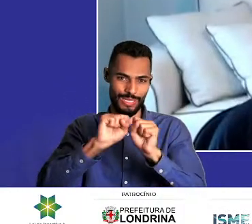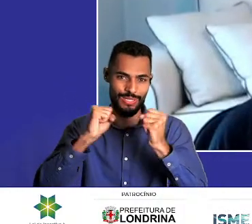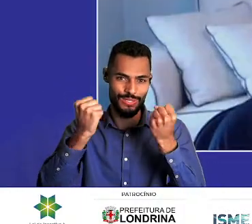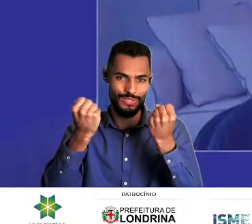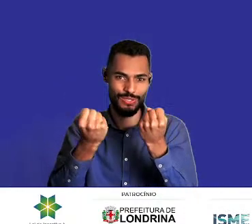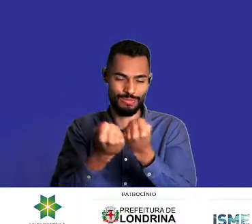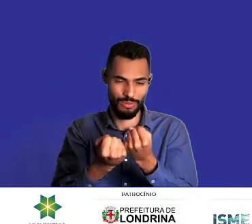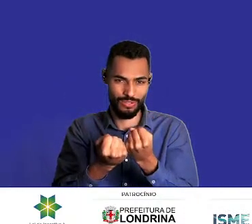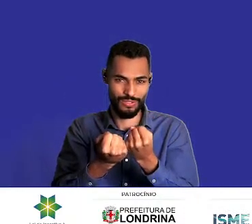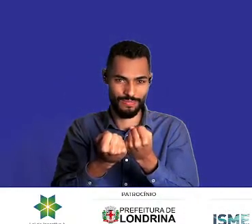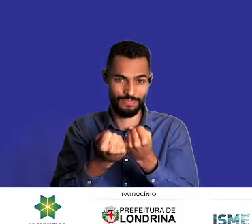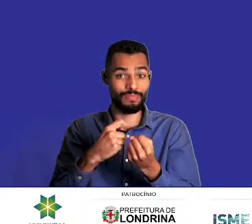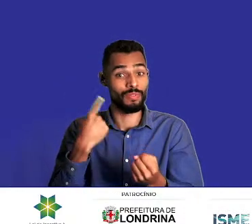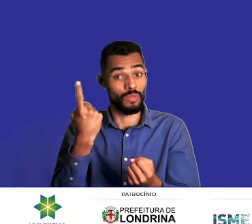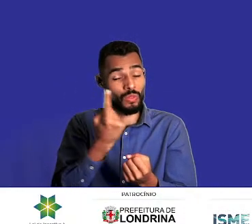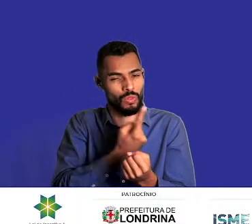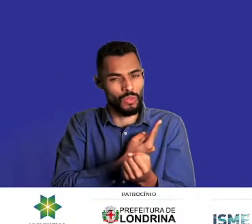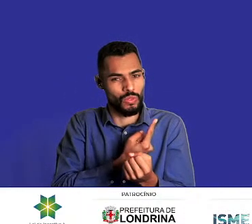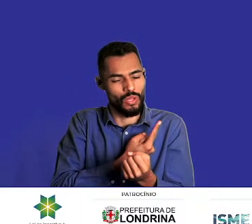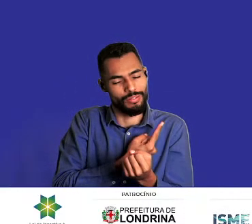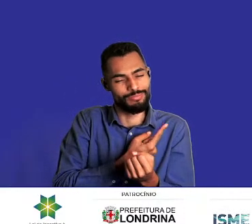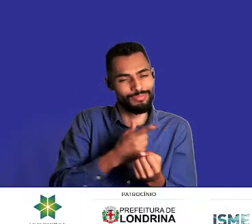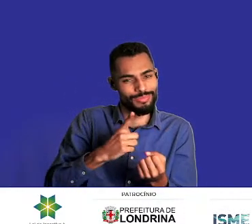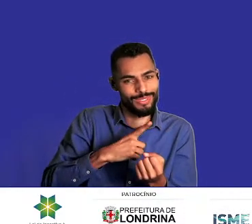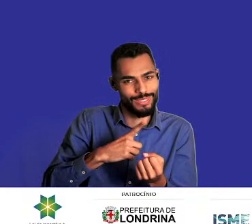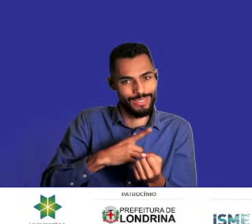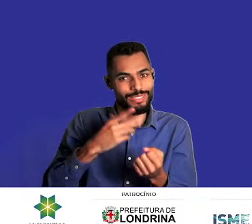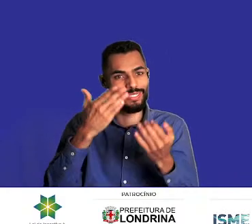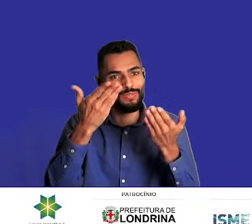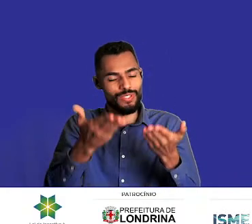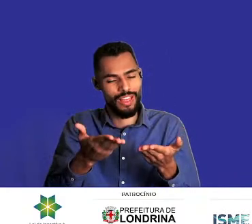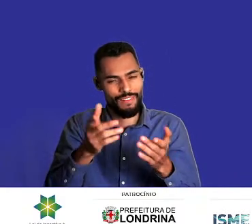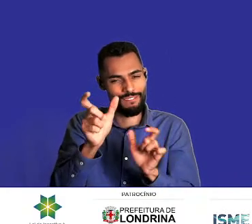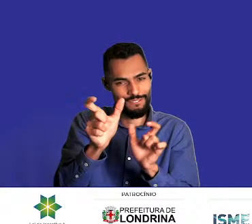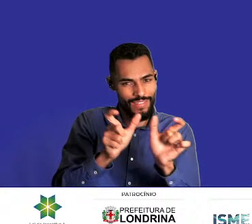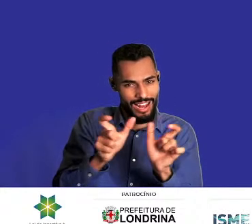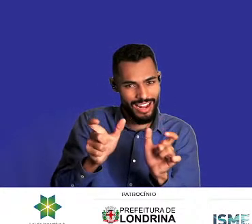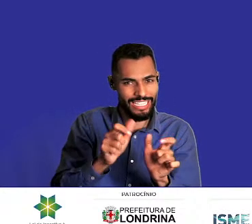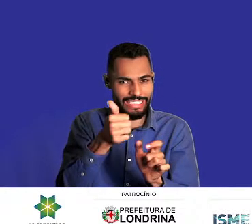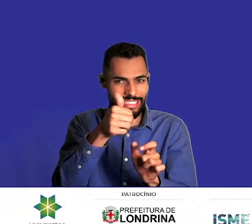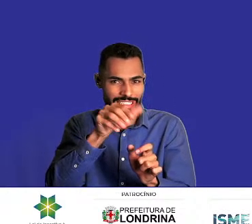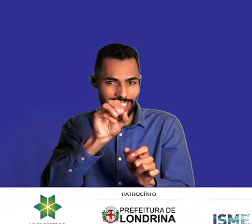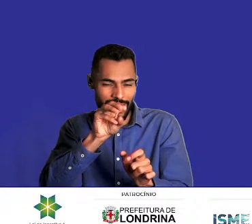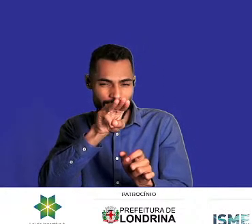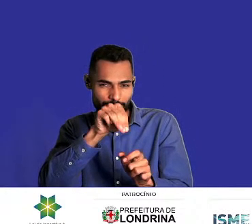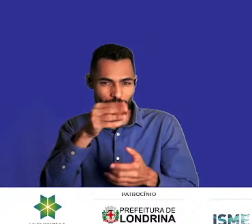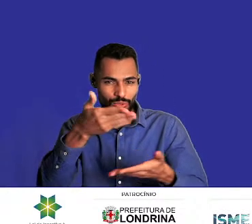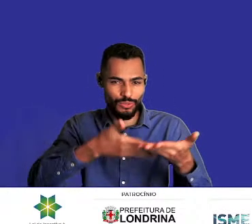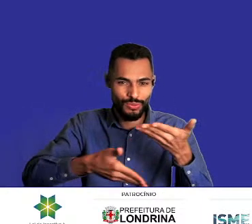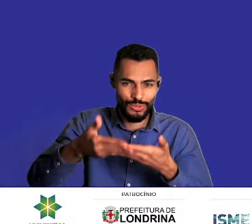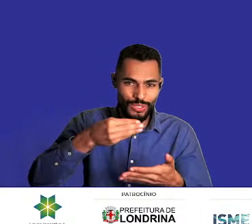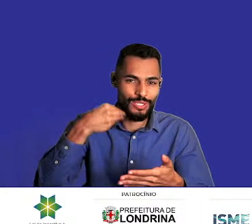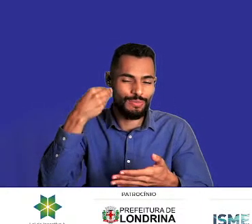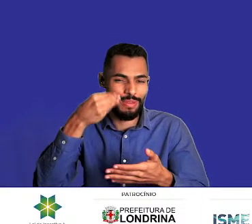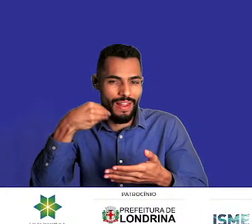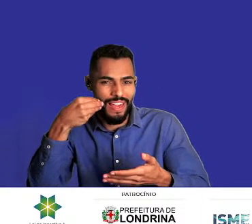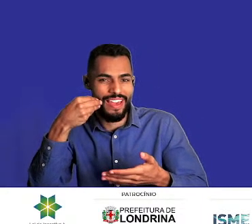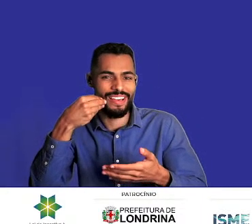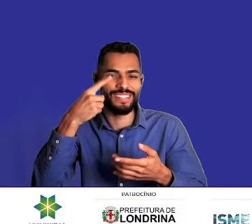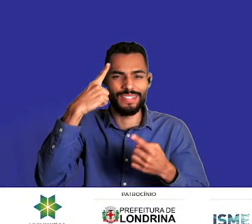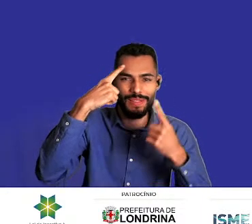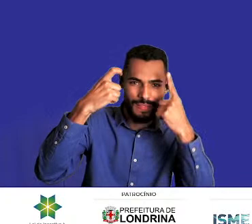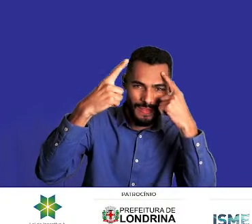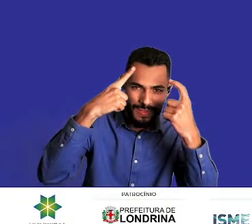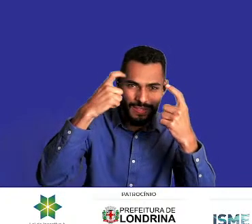Alda and 10 minutes for myself to exchange ideas with Dr. Acuno. The floor is